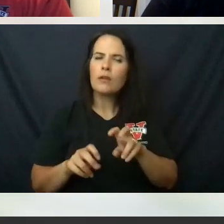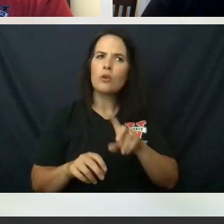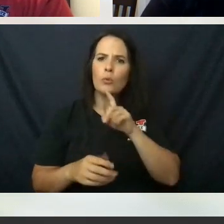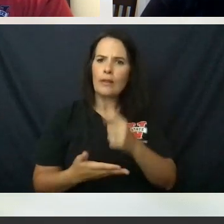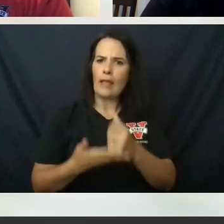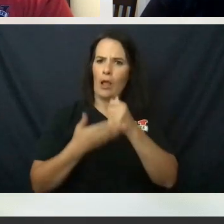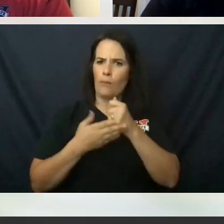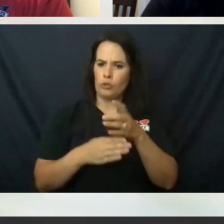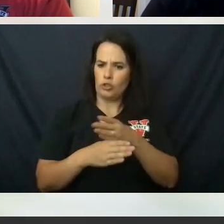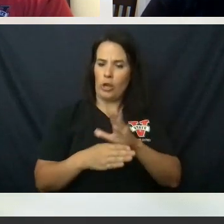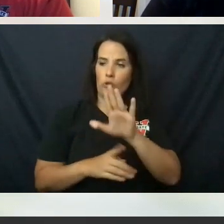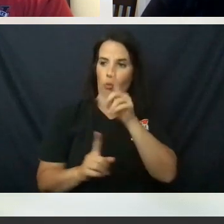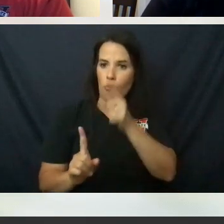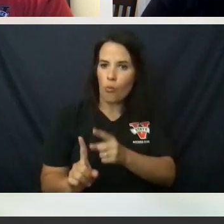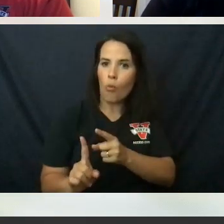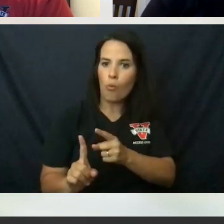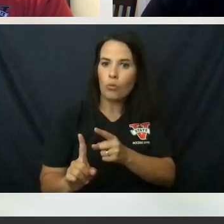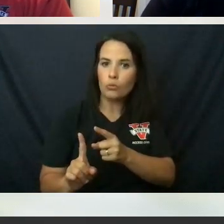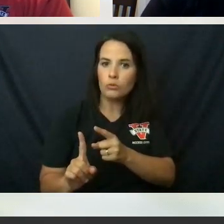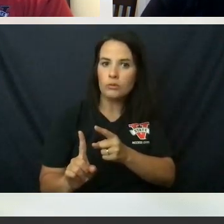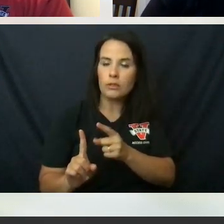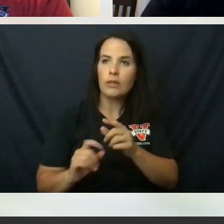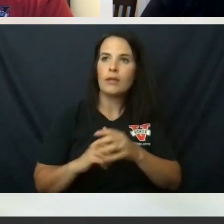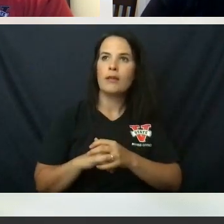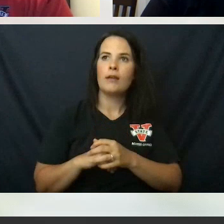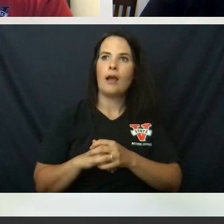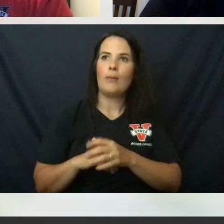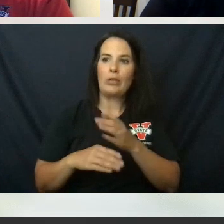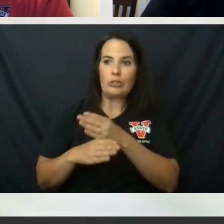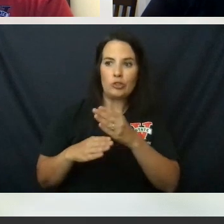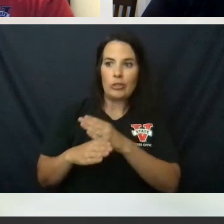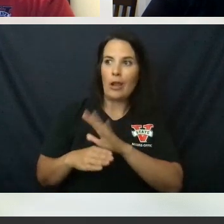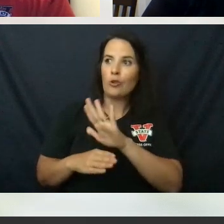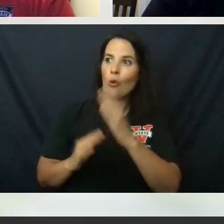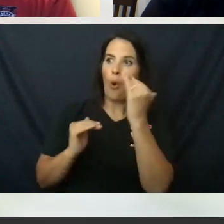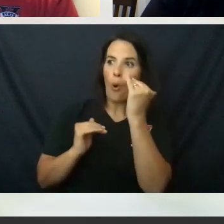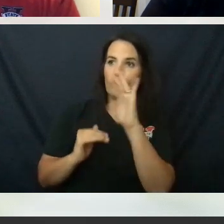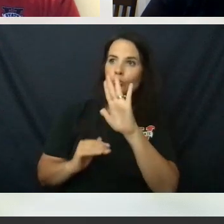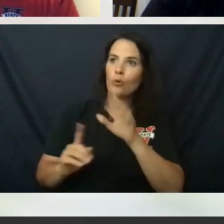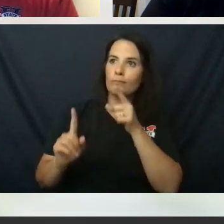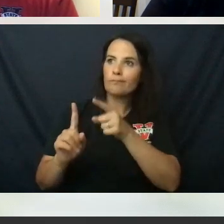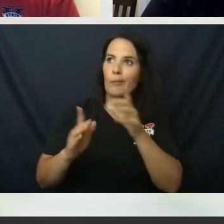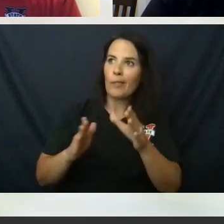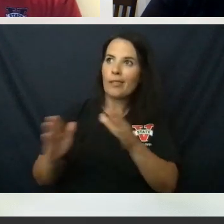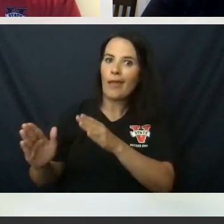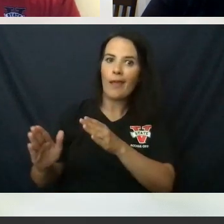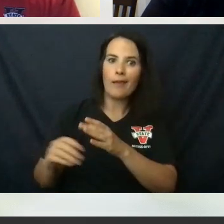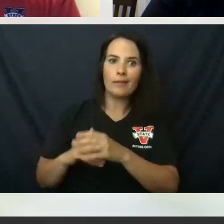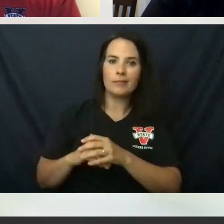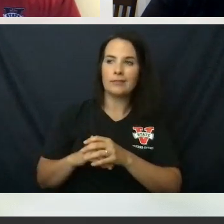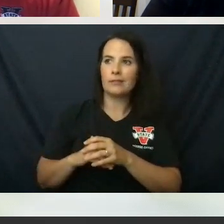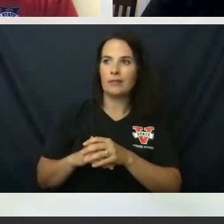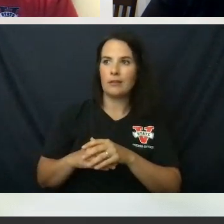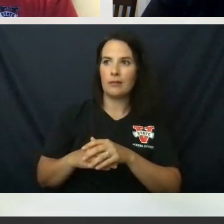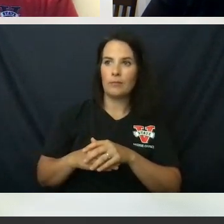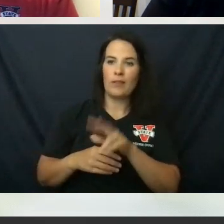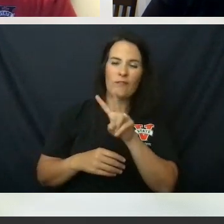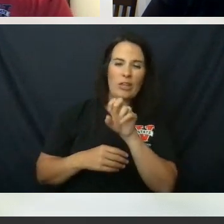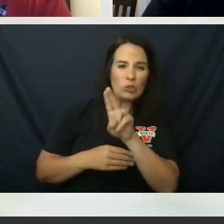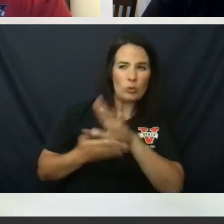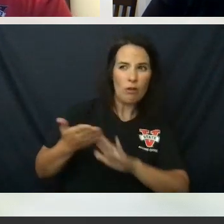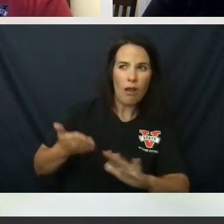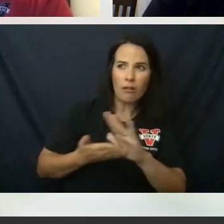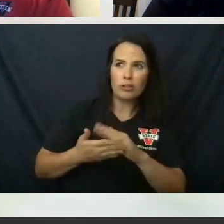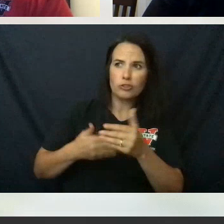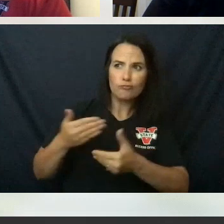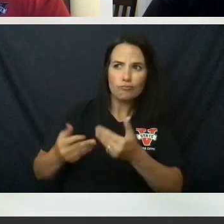what your goals are. It's a chance for you to share things with us about what you hope to do while you're here at VSU, especially in